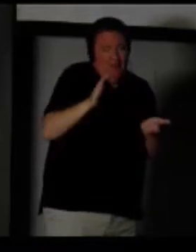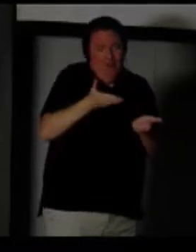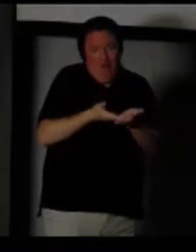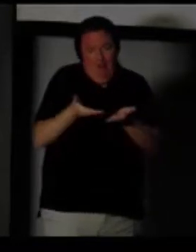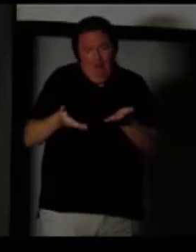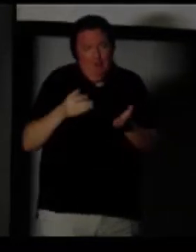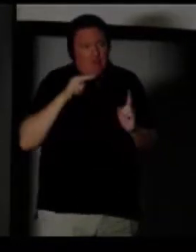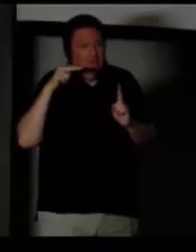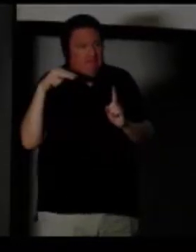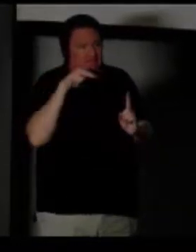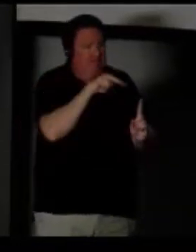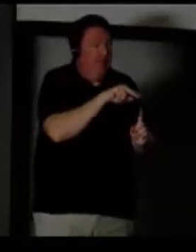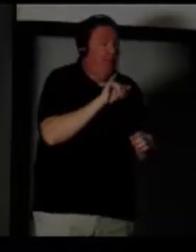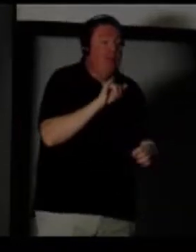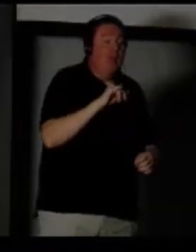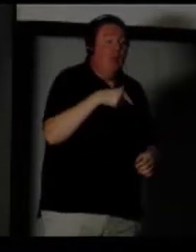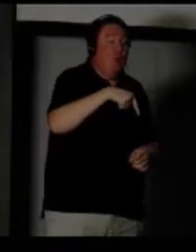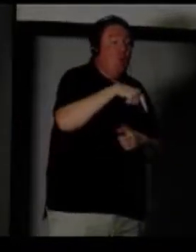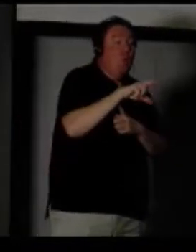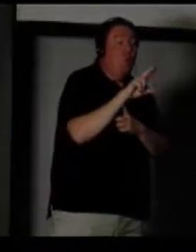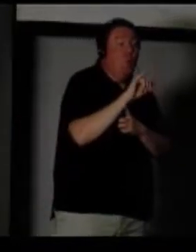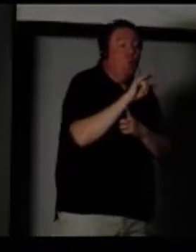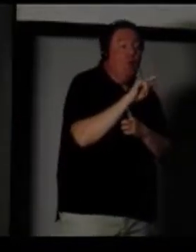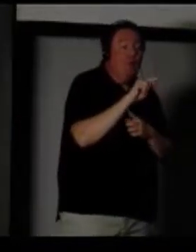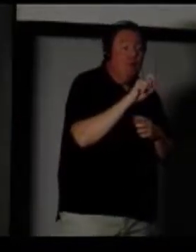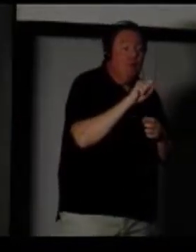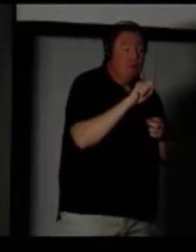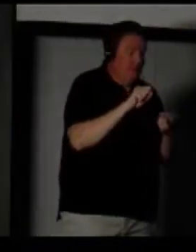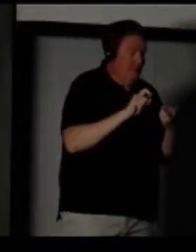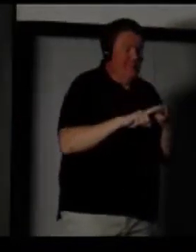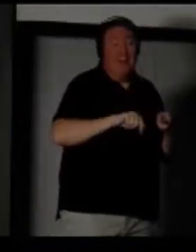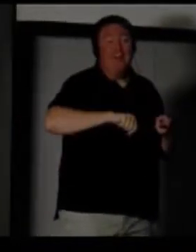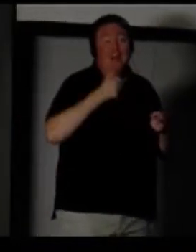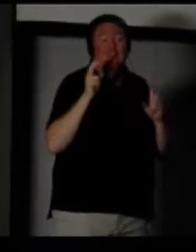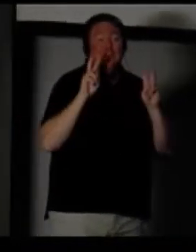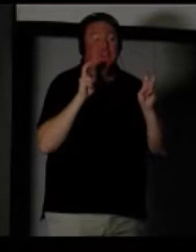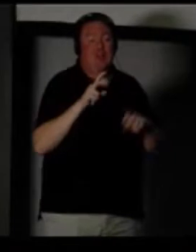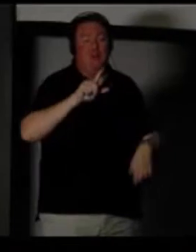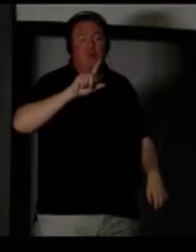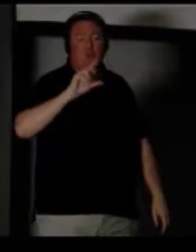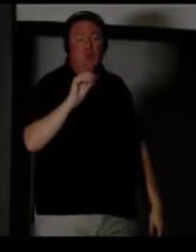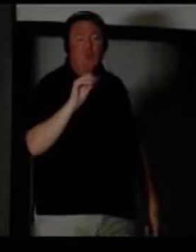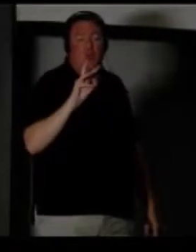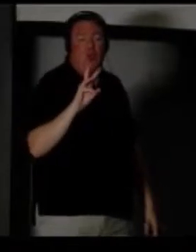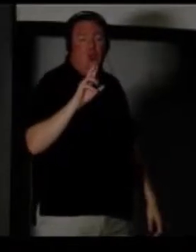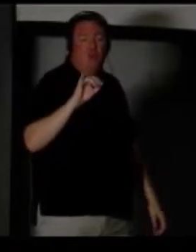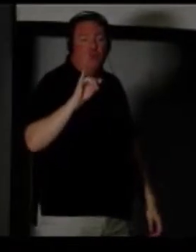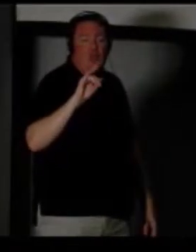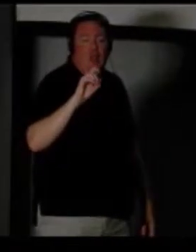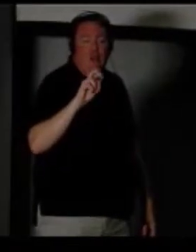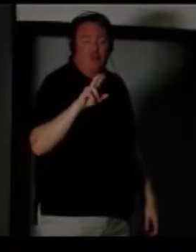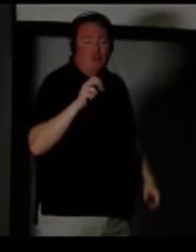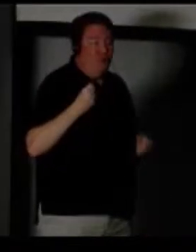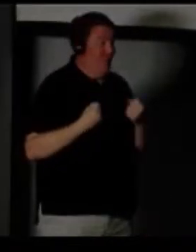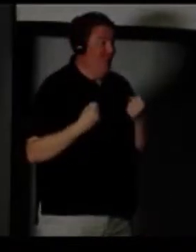museums. Quilts, lowrider cars have been a topic of two of those